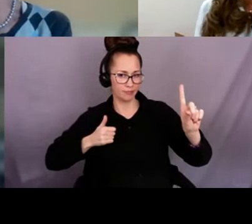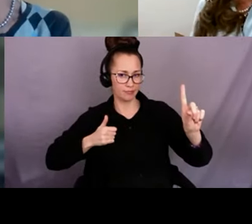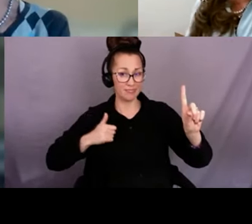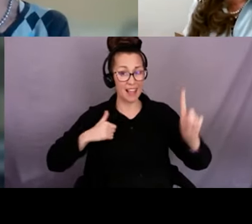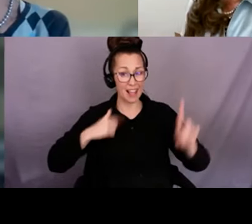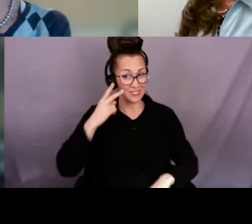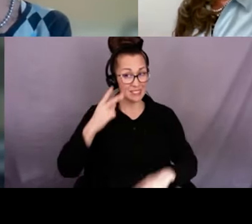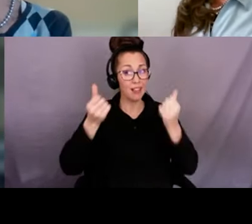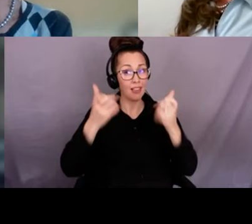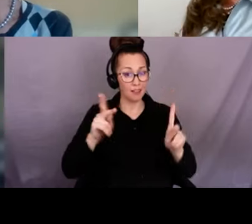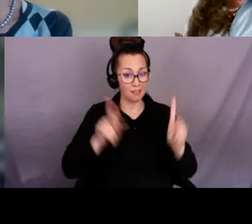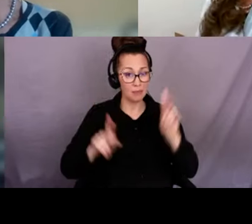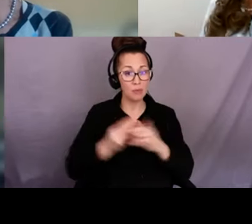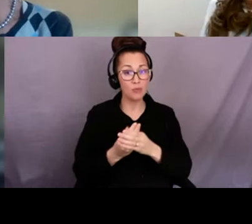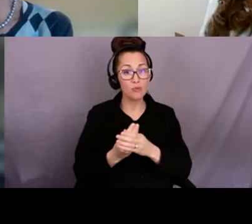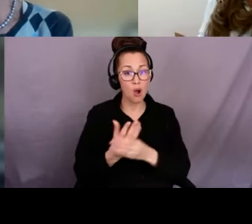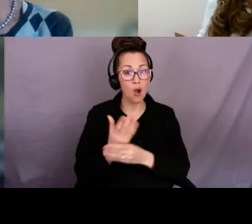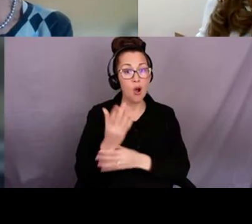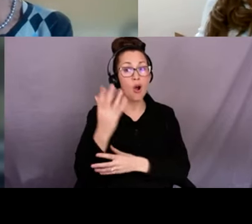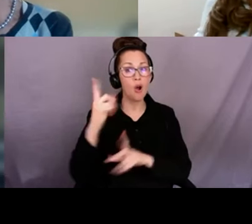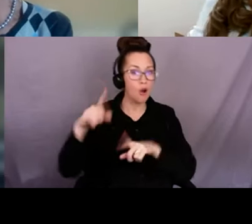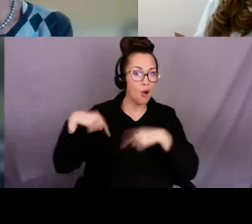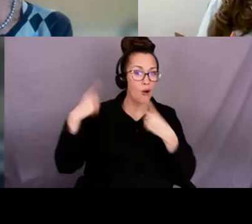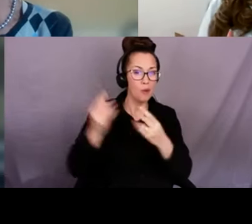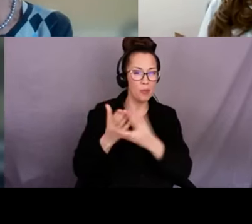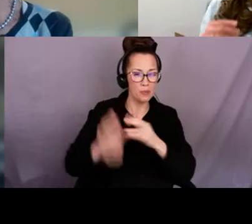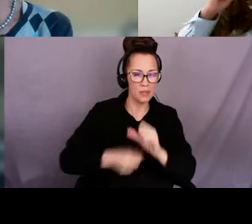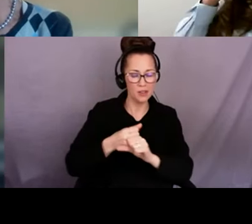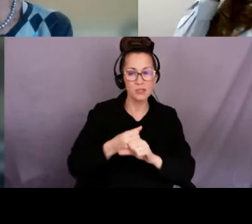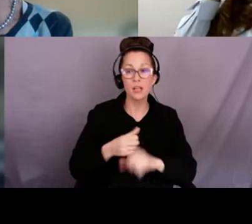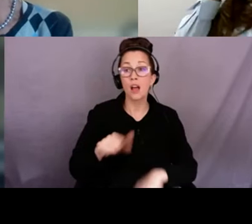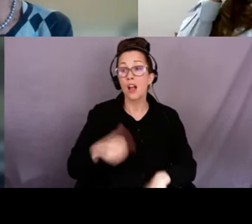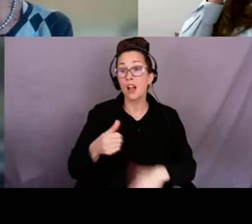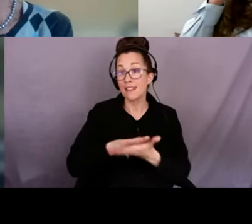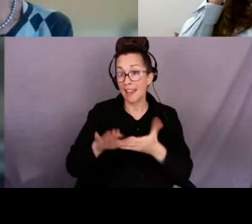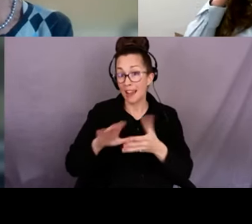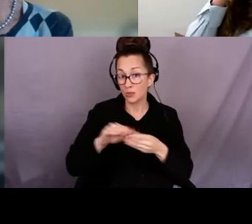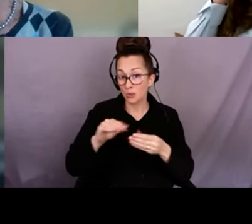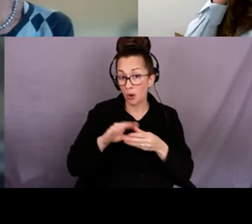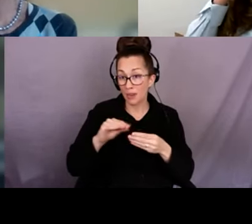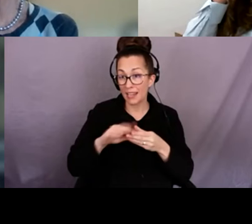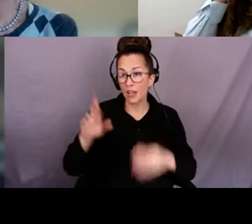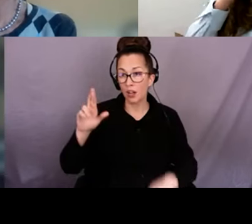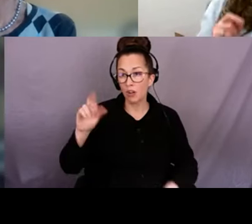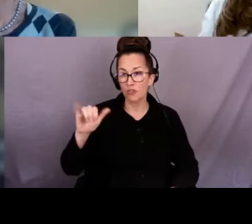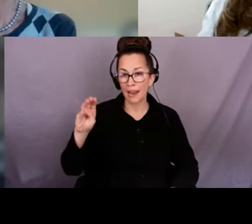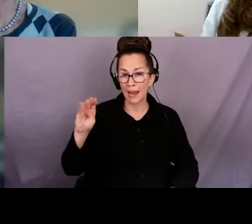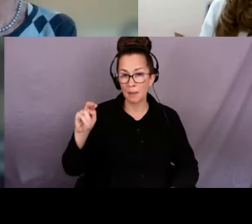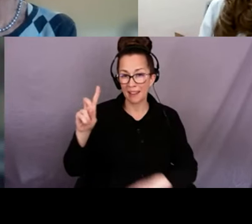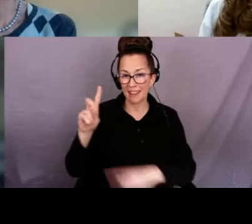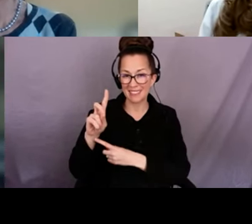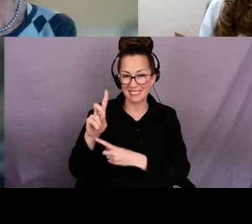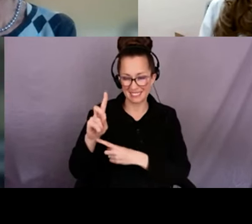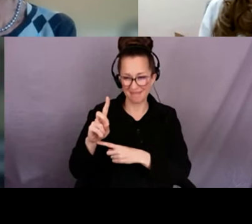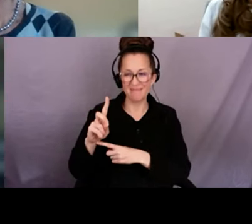seen a lot of people grow throughout the years. Another really nice story to share is Raymond. He was also on my caseload